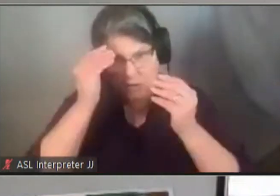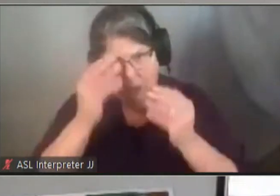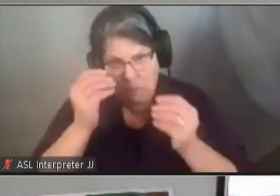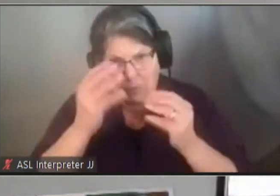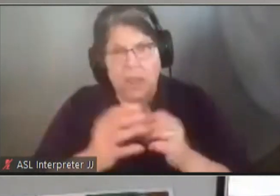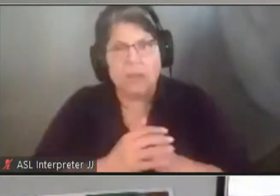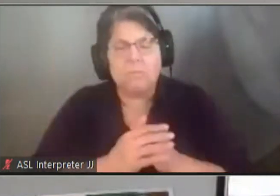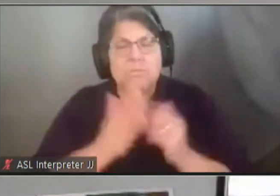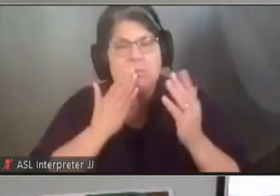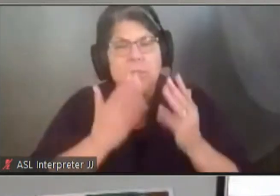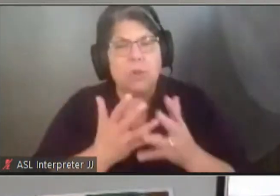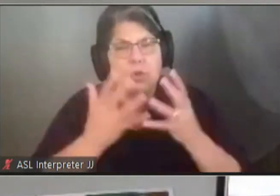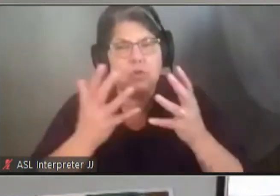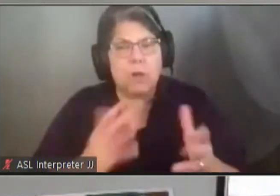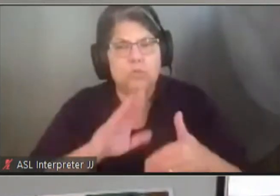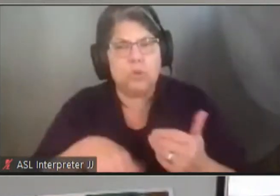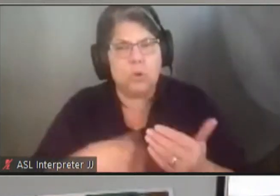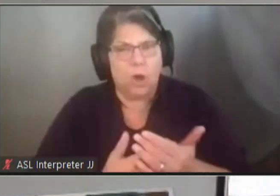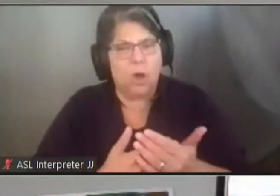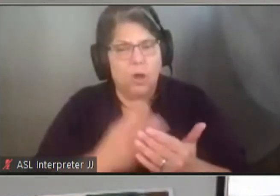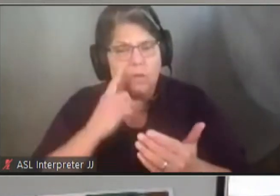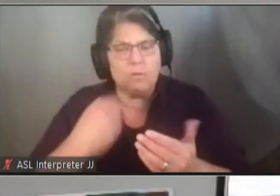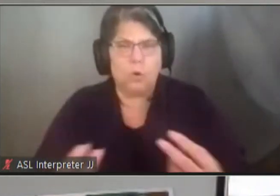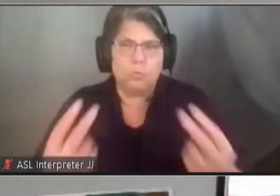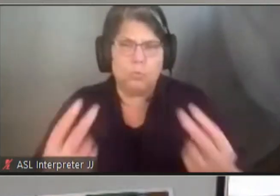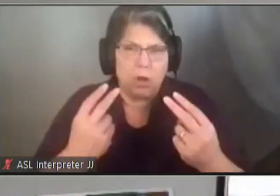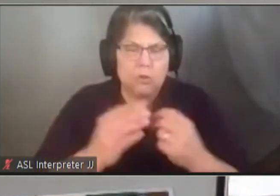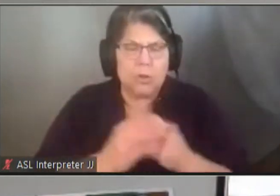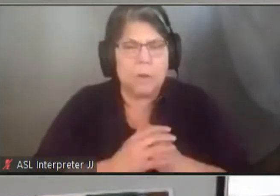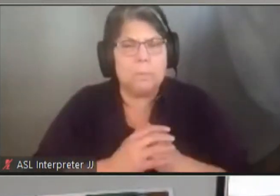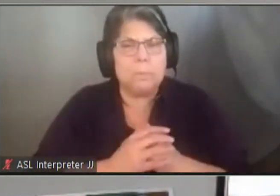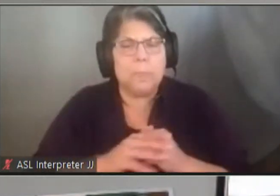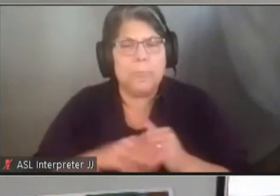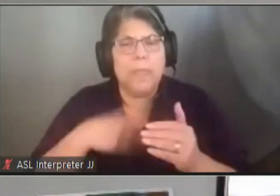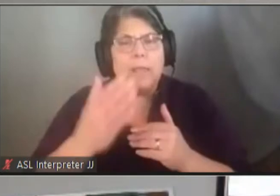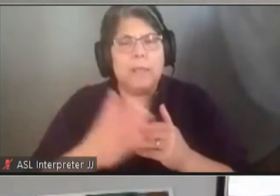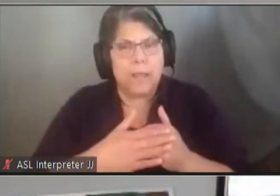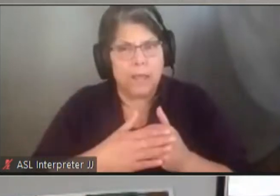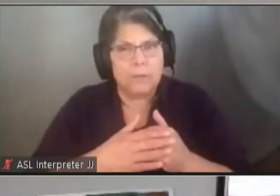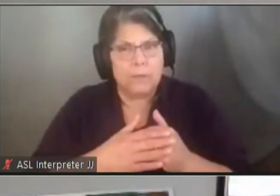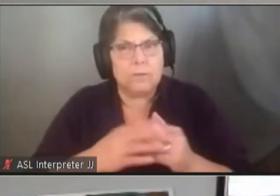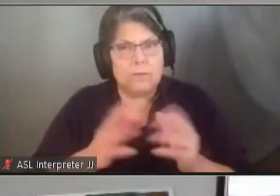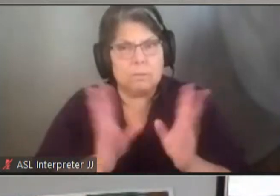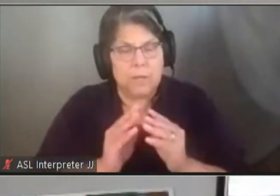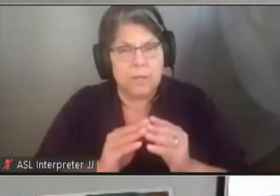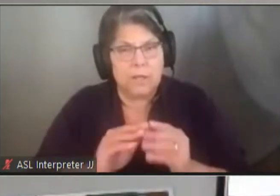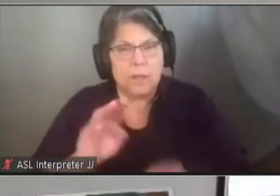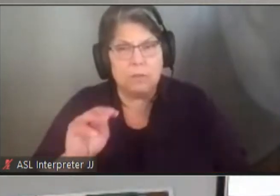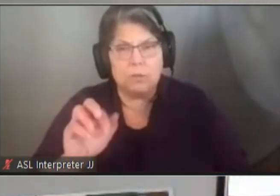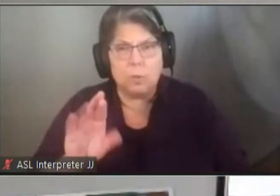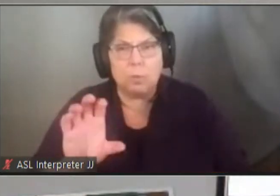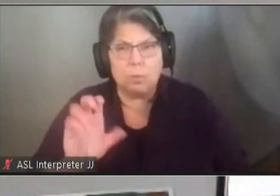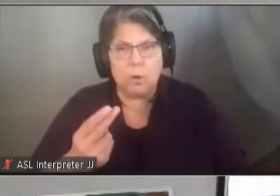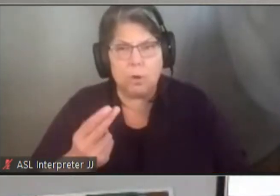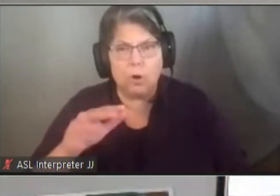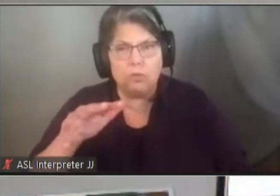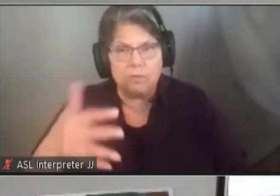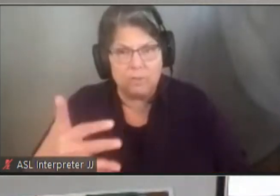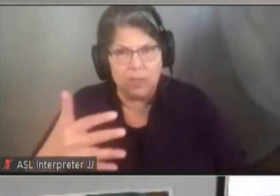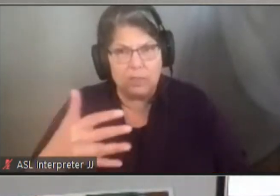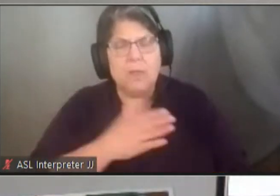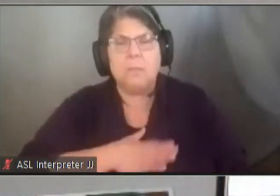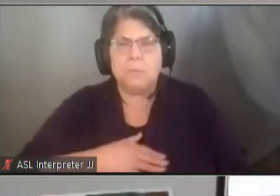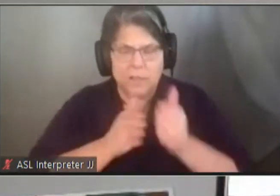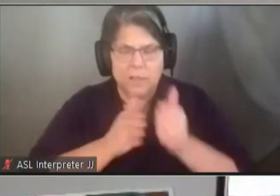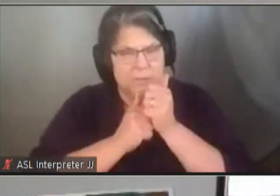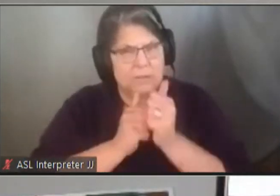much to all for joining us. Our next update is scheduled for March 5th. Please continue to follow Mendocino